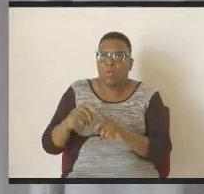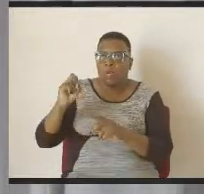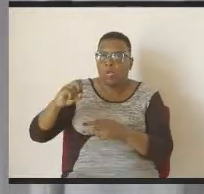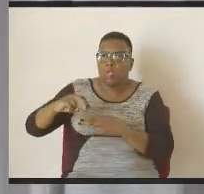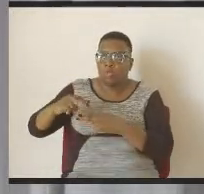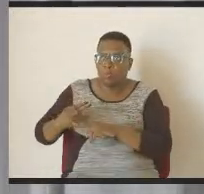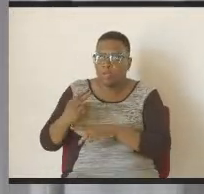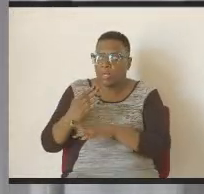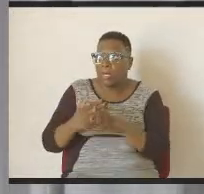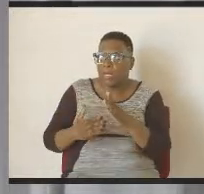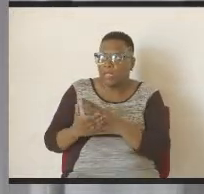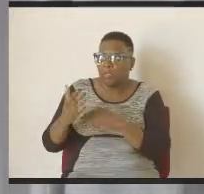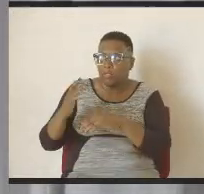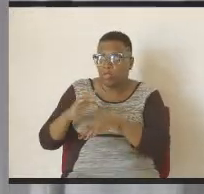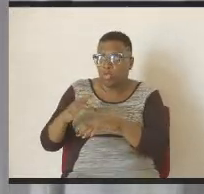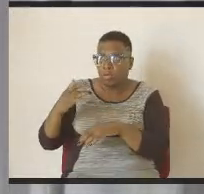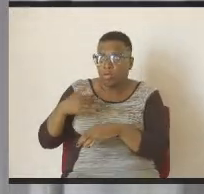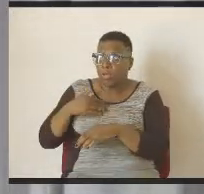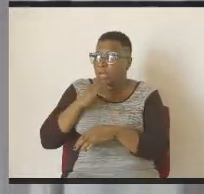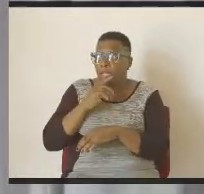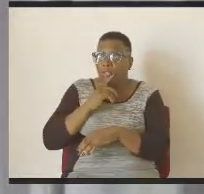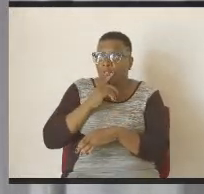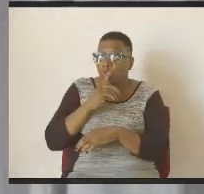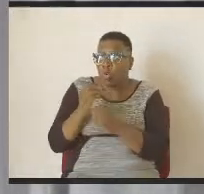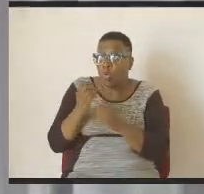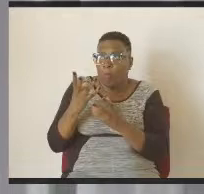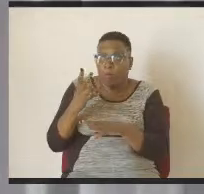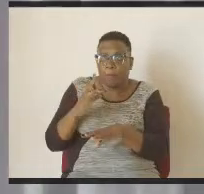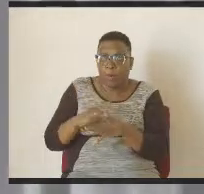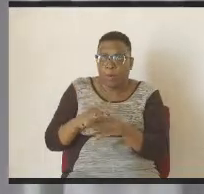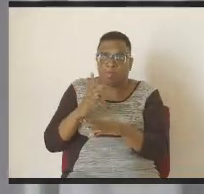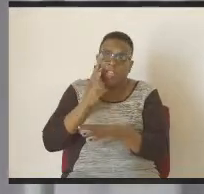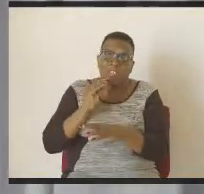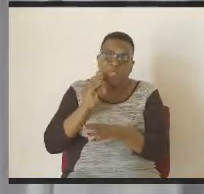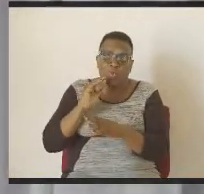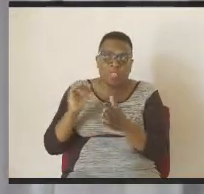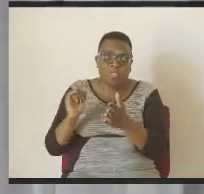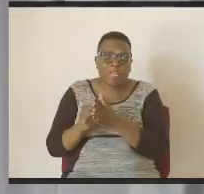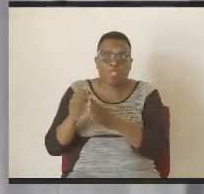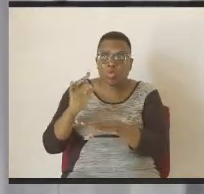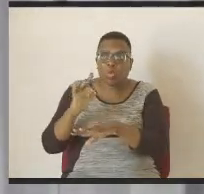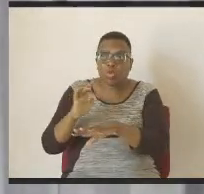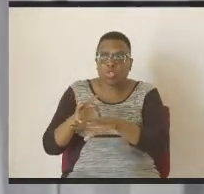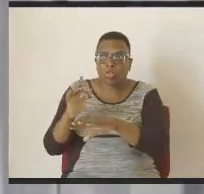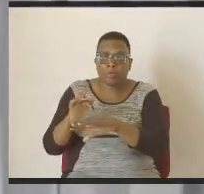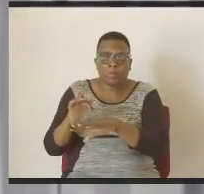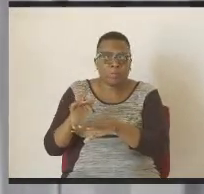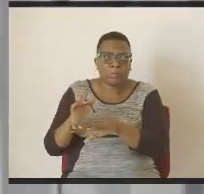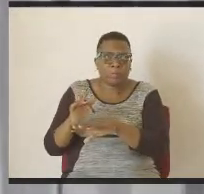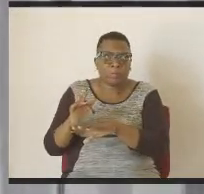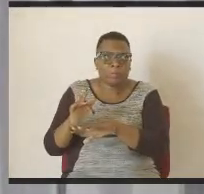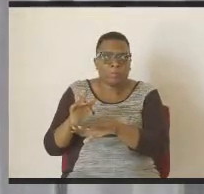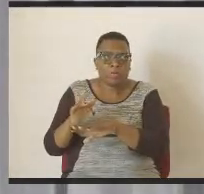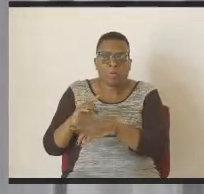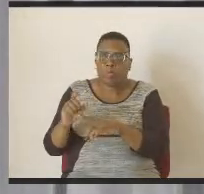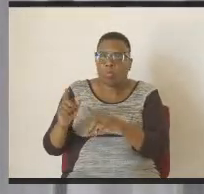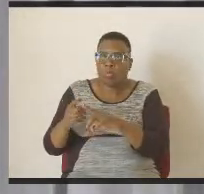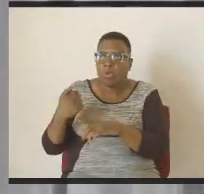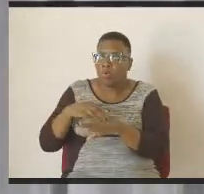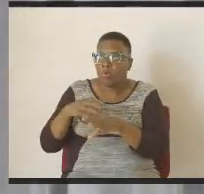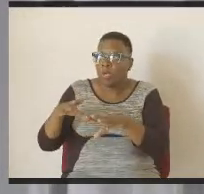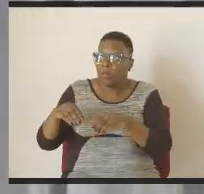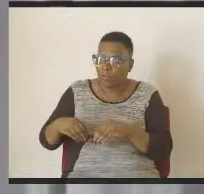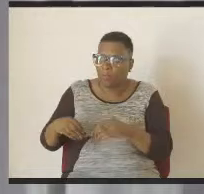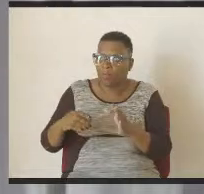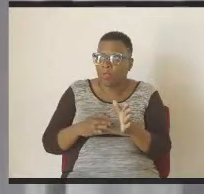Many of us experienced that touch. How we came to know Jesus Christ as Lord and